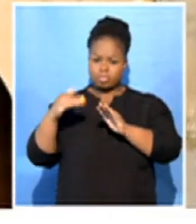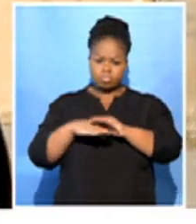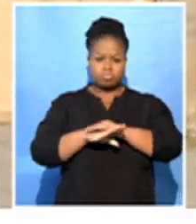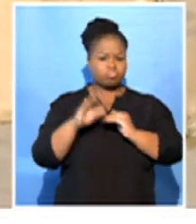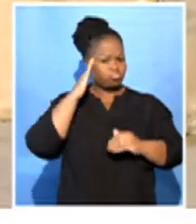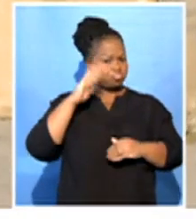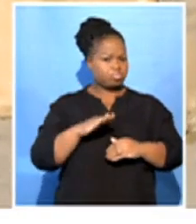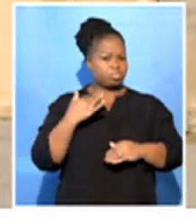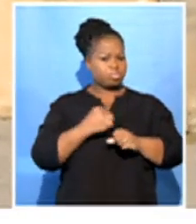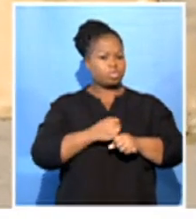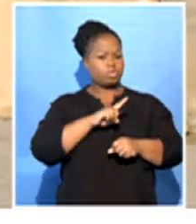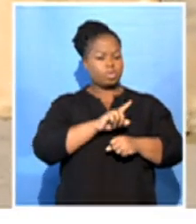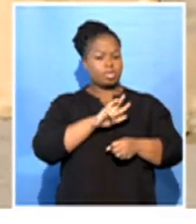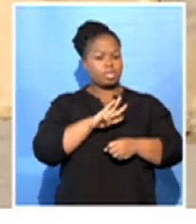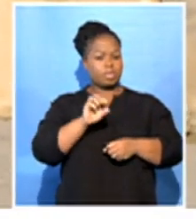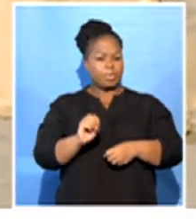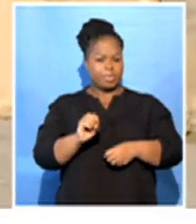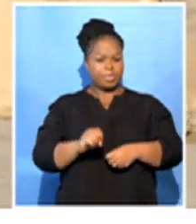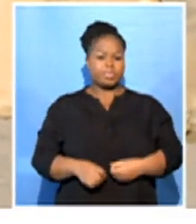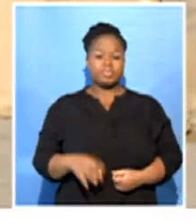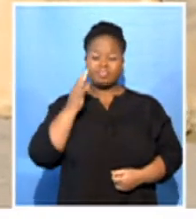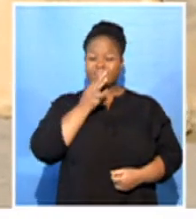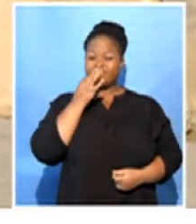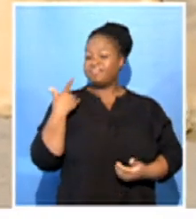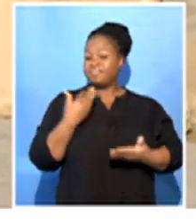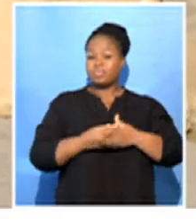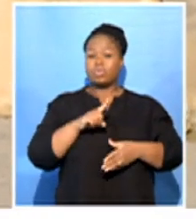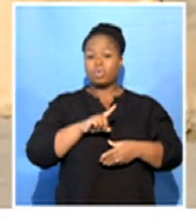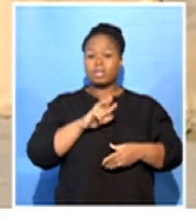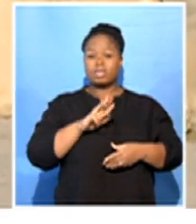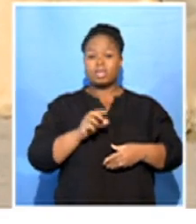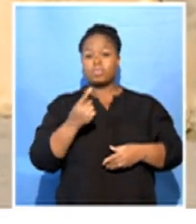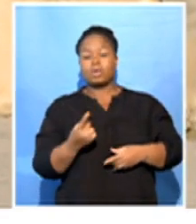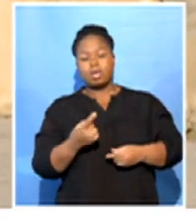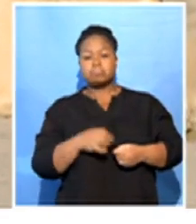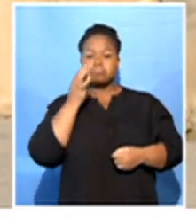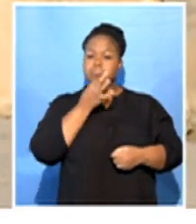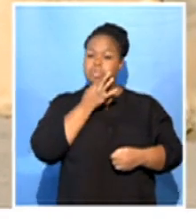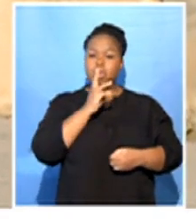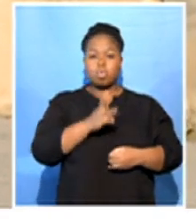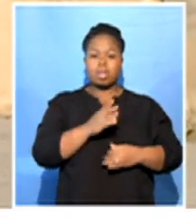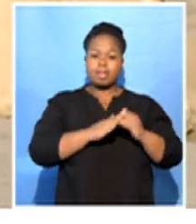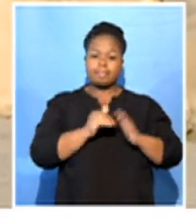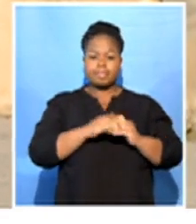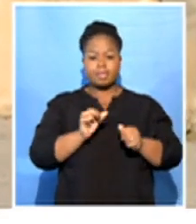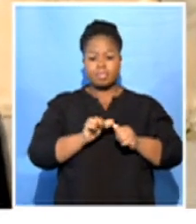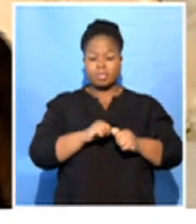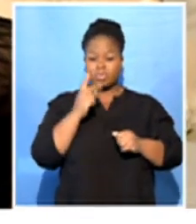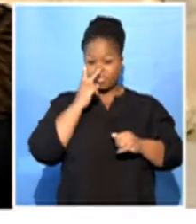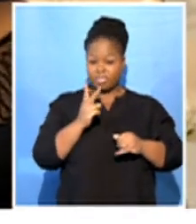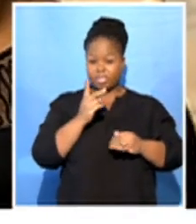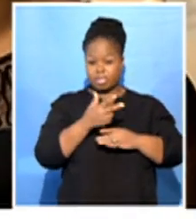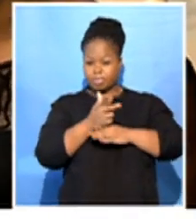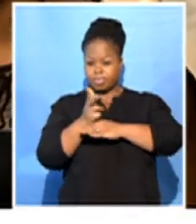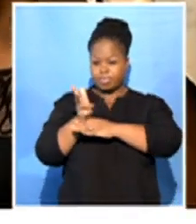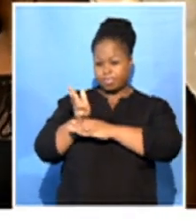in 1990, and they were saying that since 1991 they were promised better structures. If I can just step out of